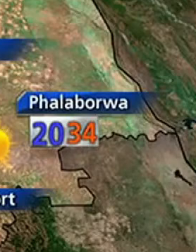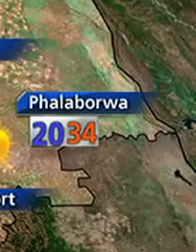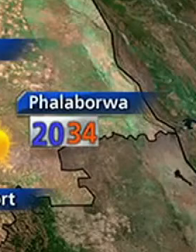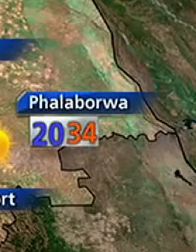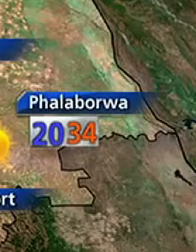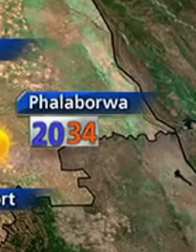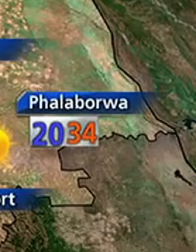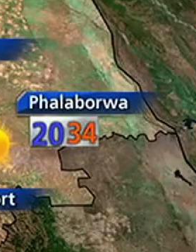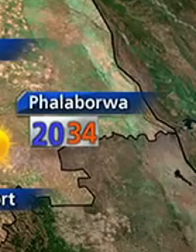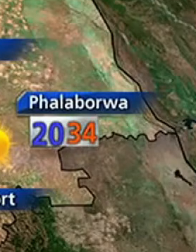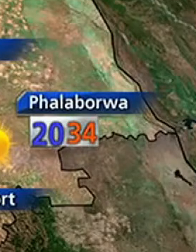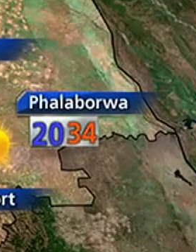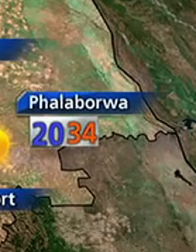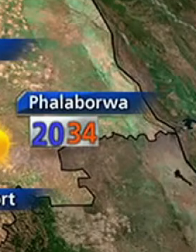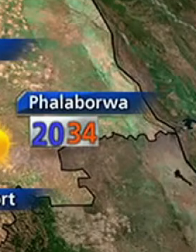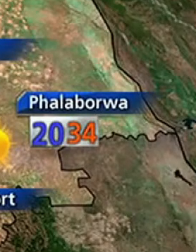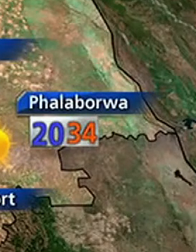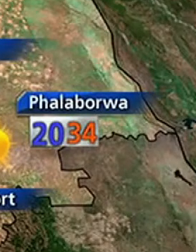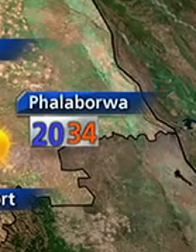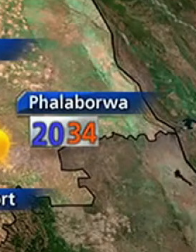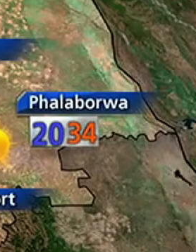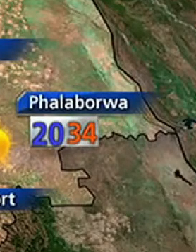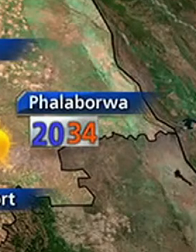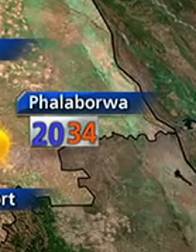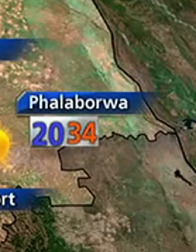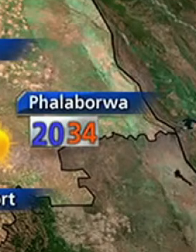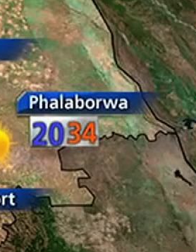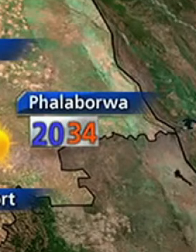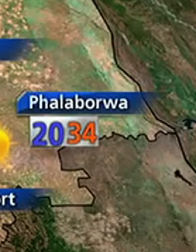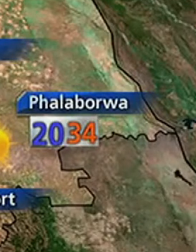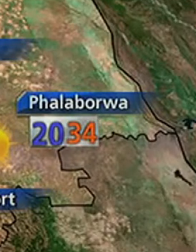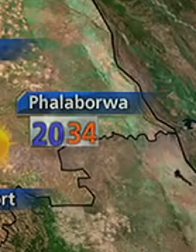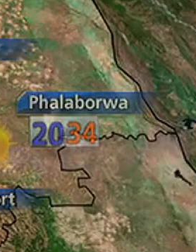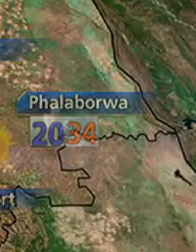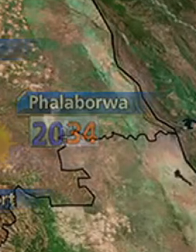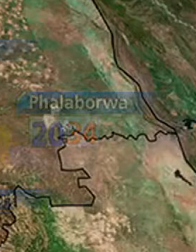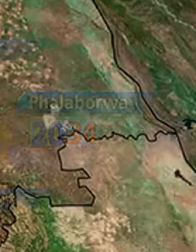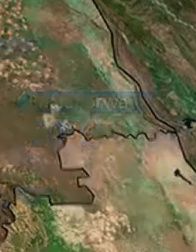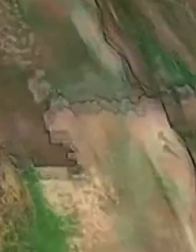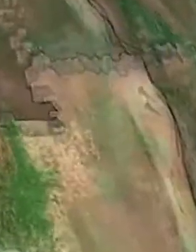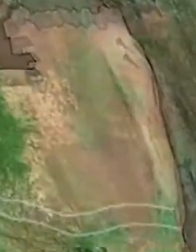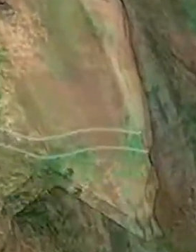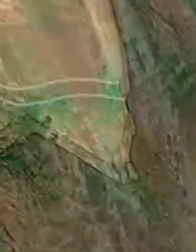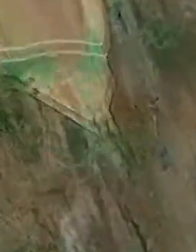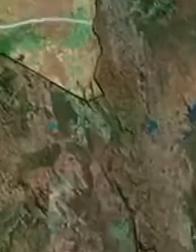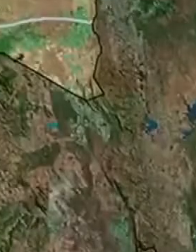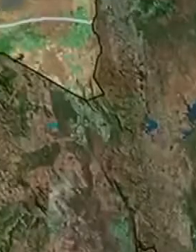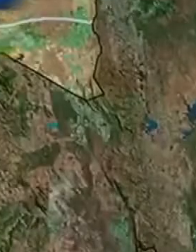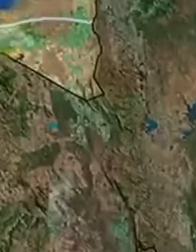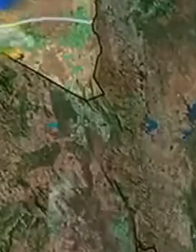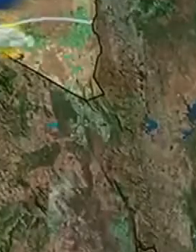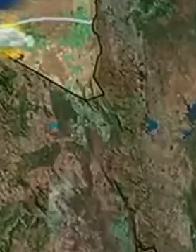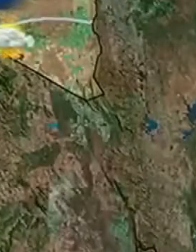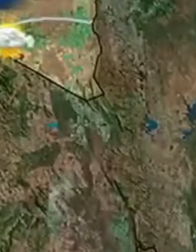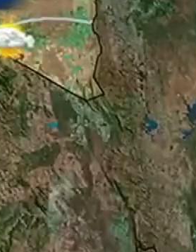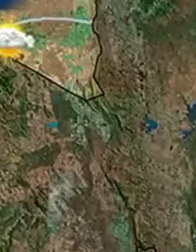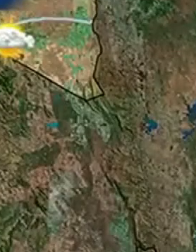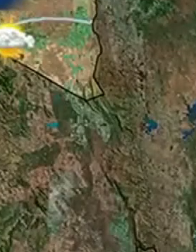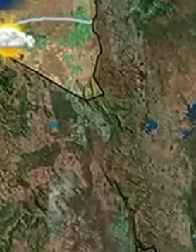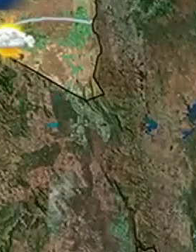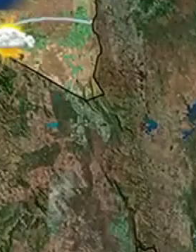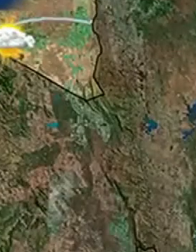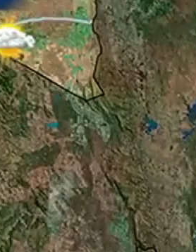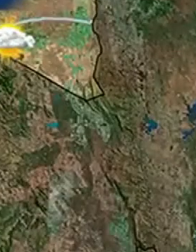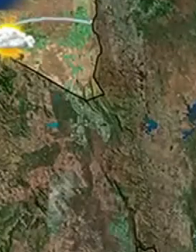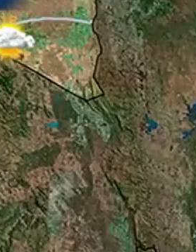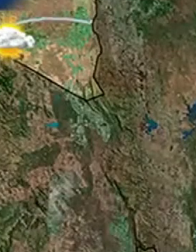bjalo 36 go tsena bjelo ka Bothando le tla sa gabotse le fiša go fitlha bjelo ka Bopolokwane ga Bomaraba Skwala kgerata ke 20 senyane re a